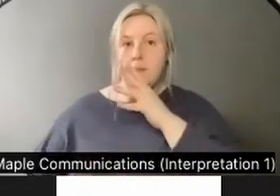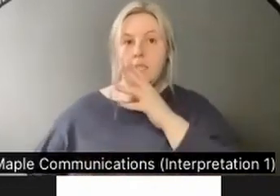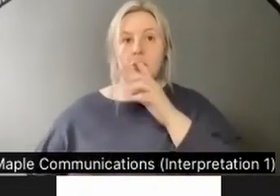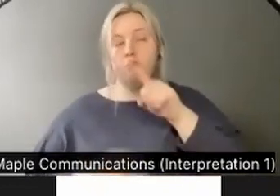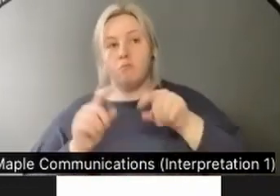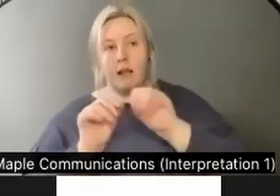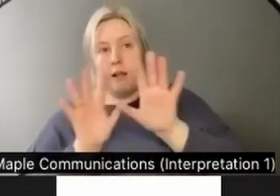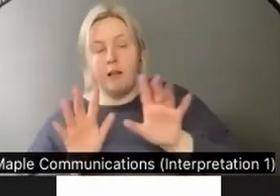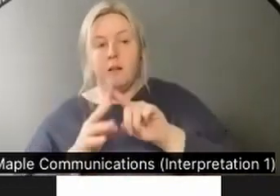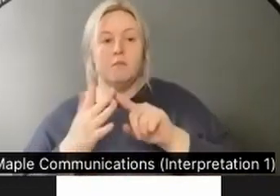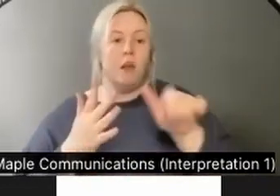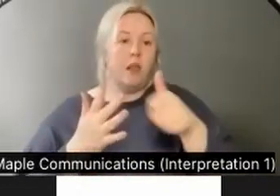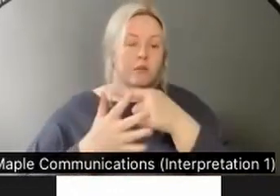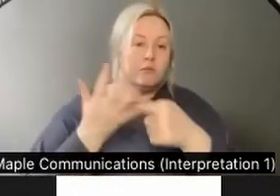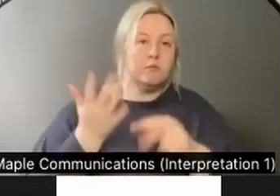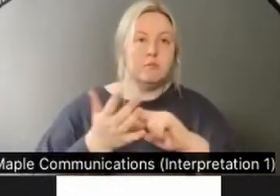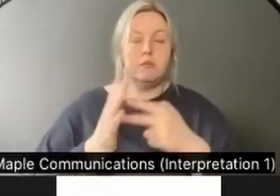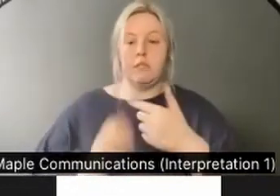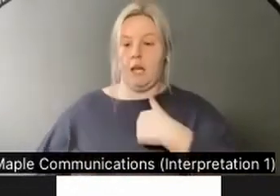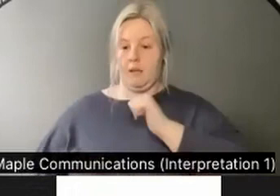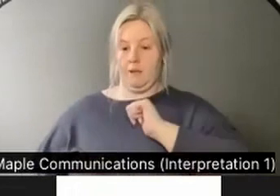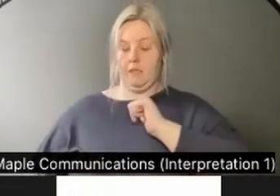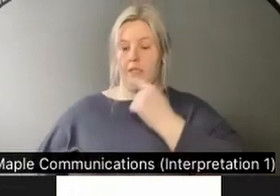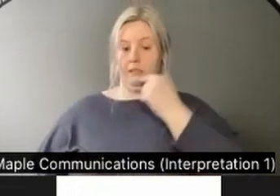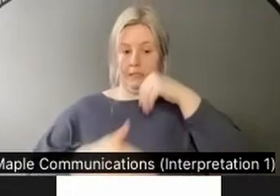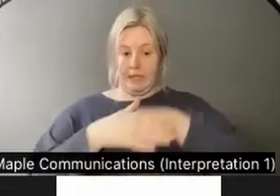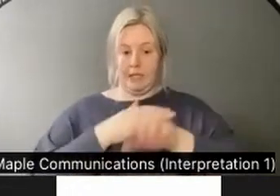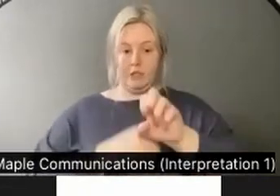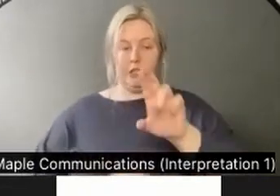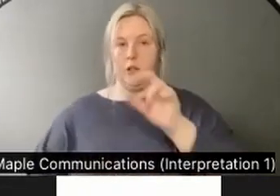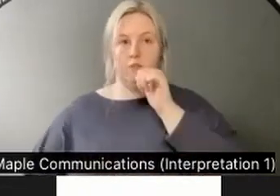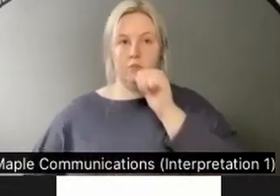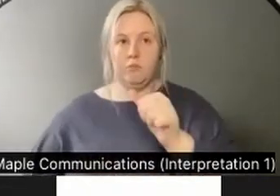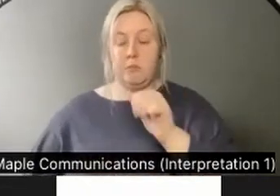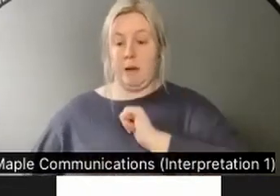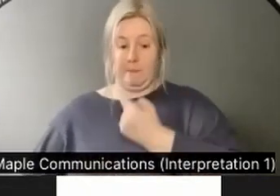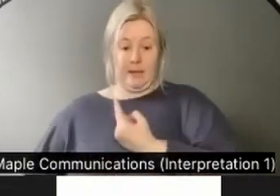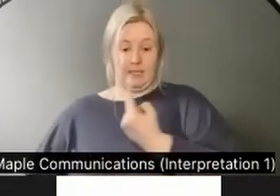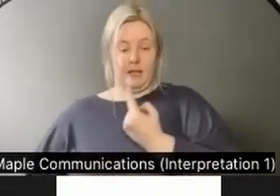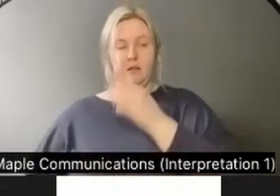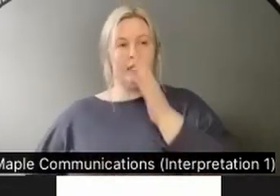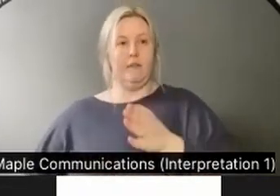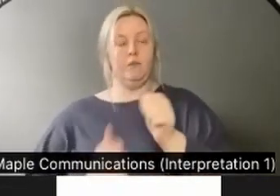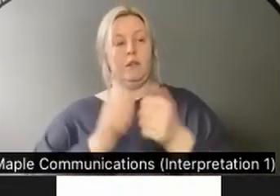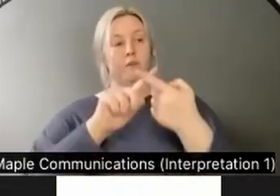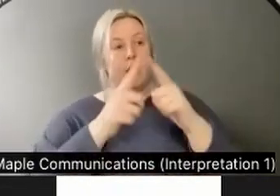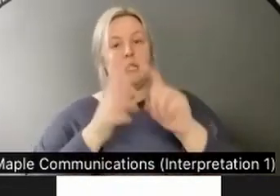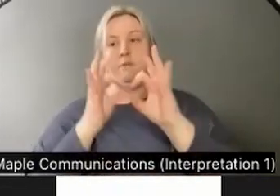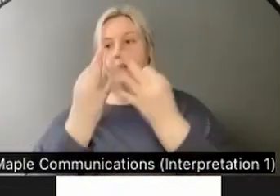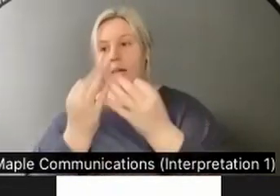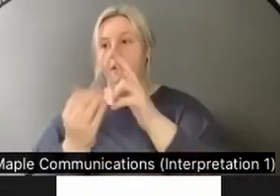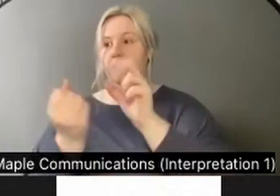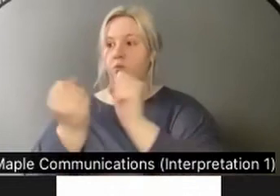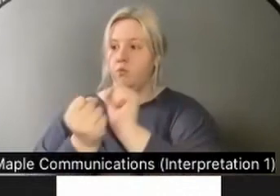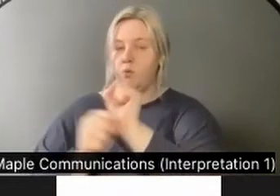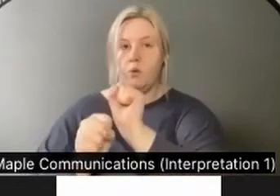made it a rule never to go into ER without an aide or a friend with me to assist me with communication. This is because the